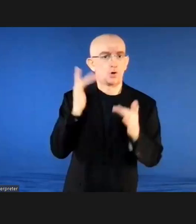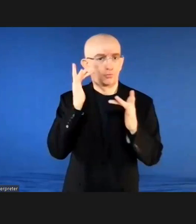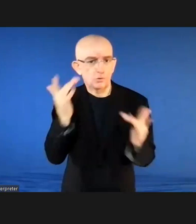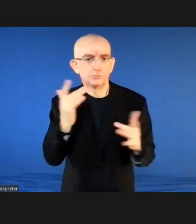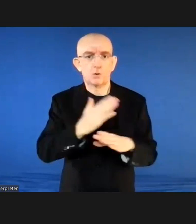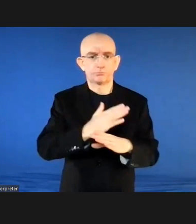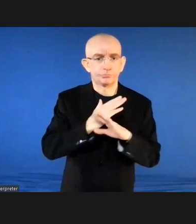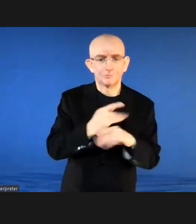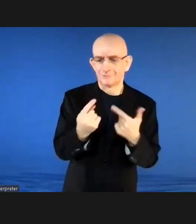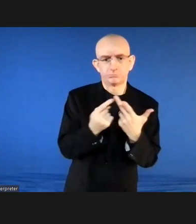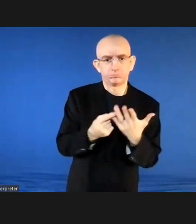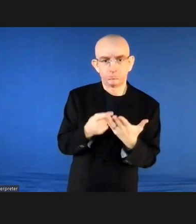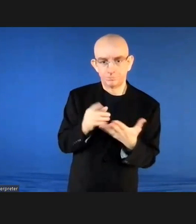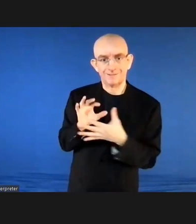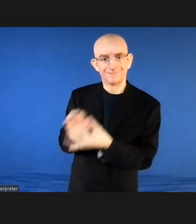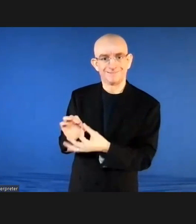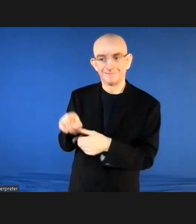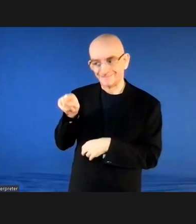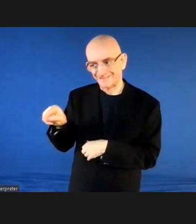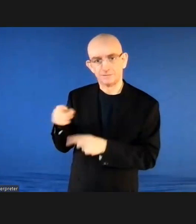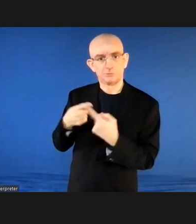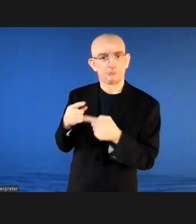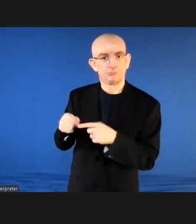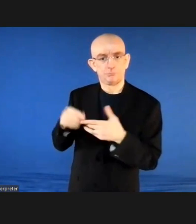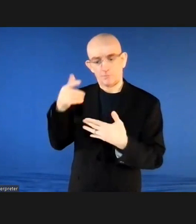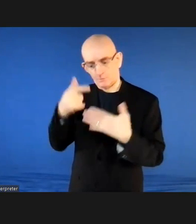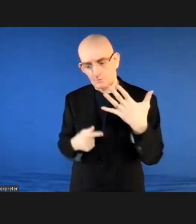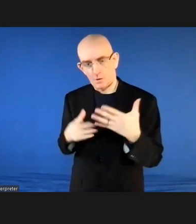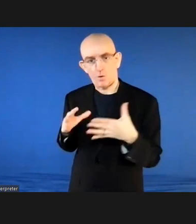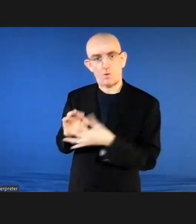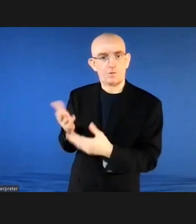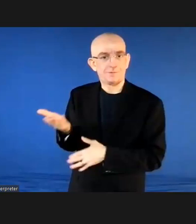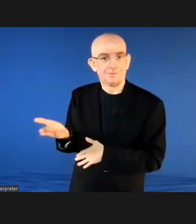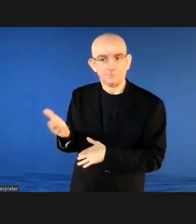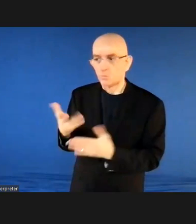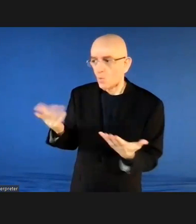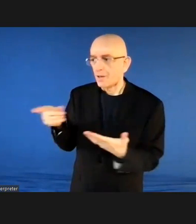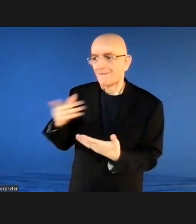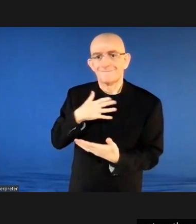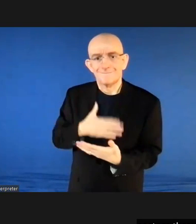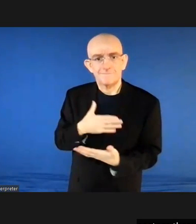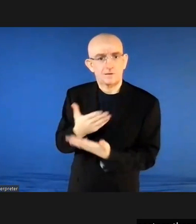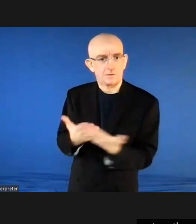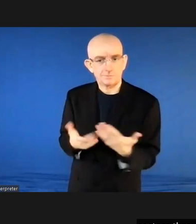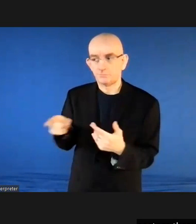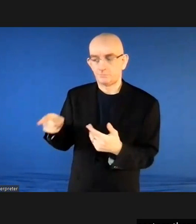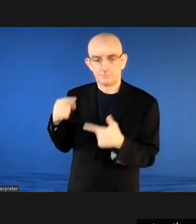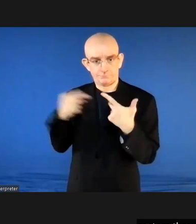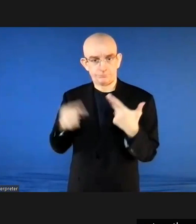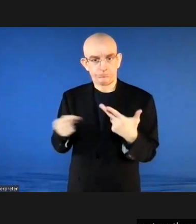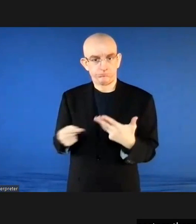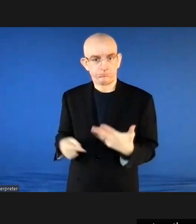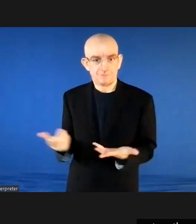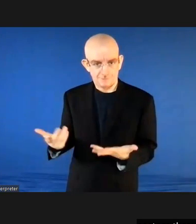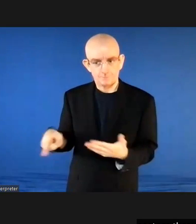because the needs of children are complex, and we need to look at their care, their safety, their well-being, their